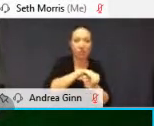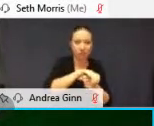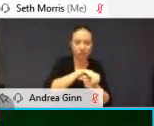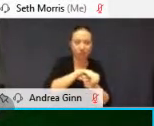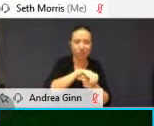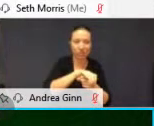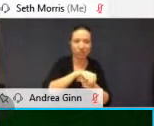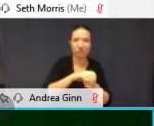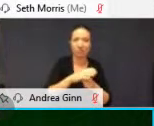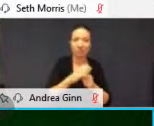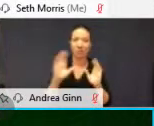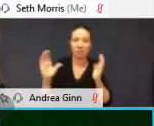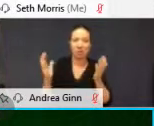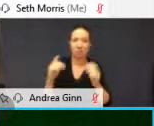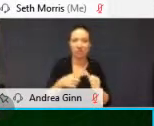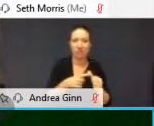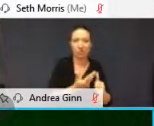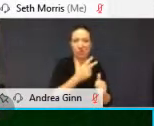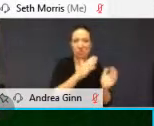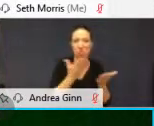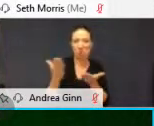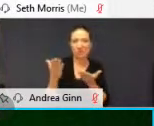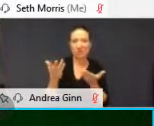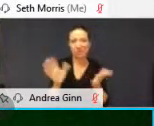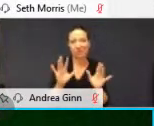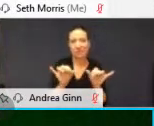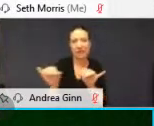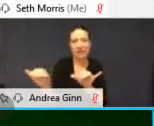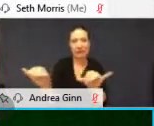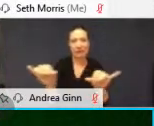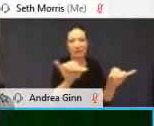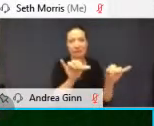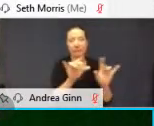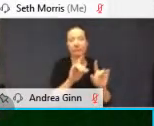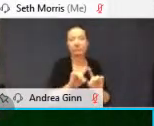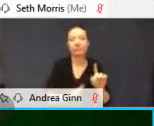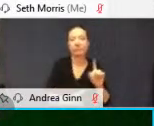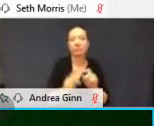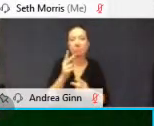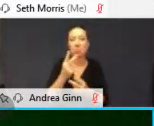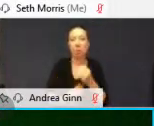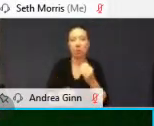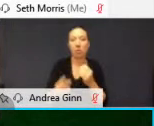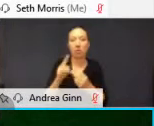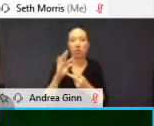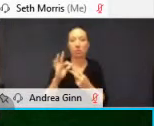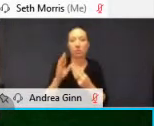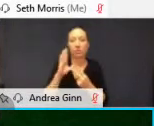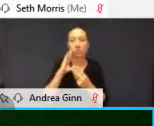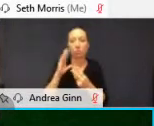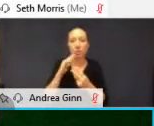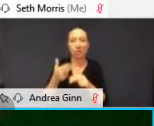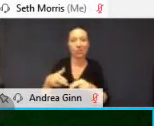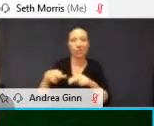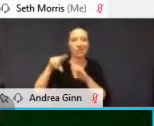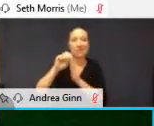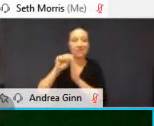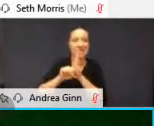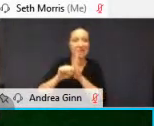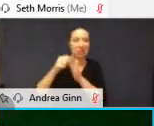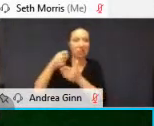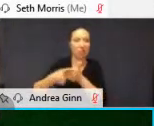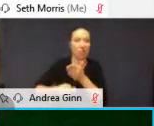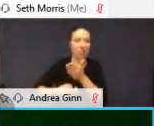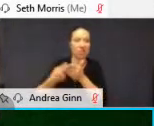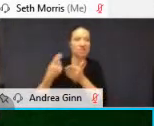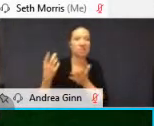proposals. Both options would increase state costs beyond the enhanced subsidies. And